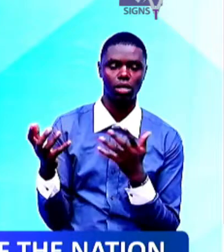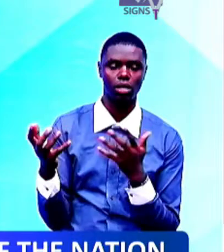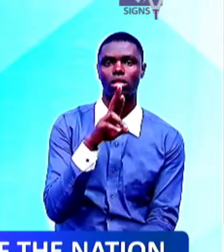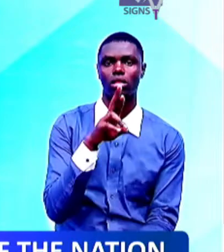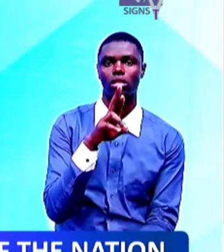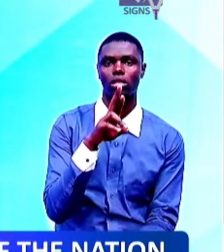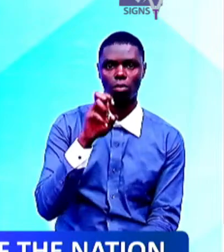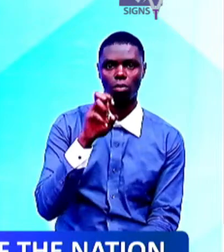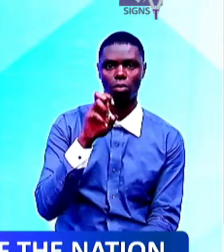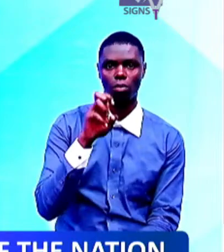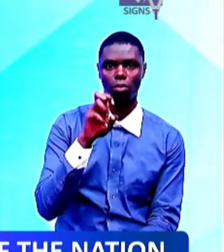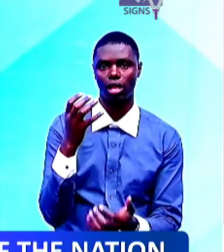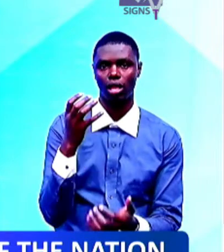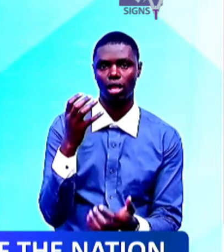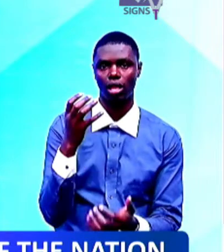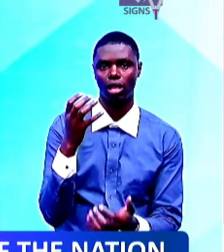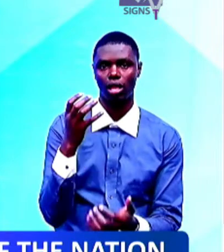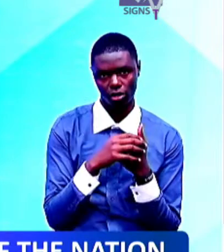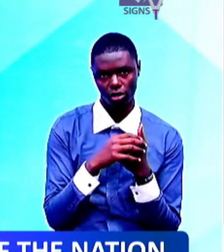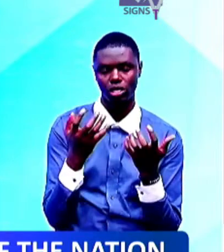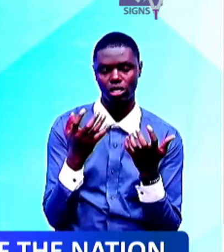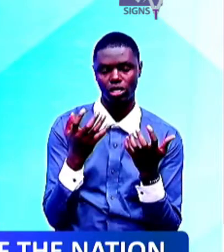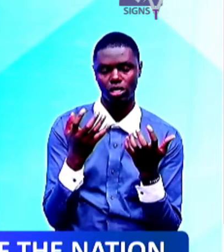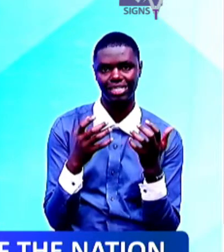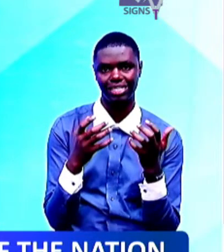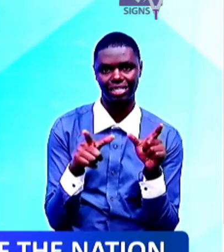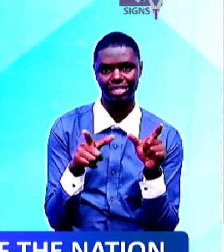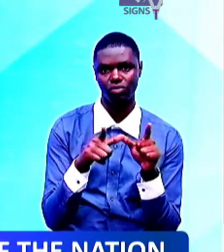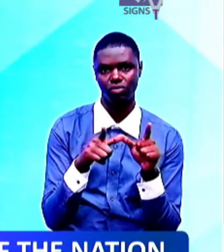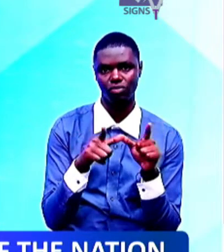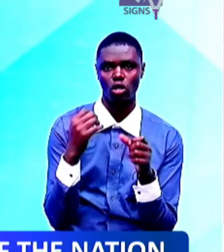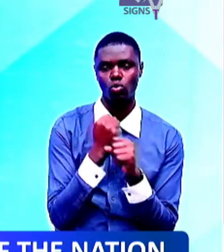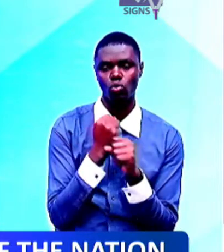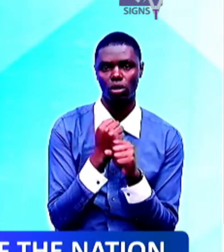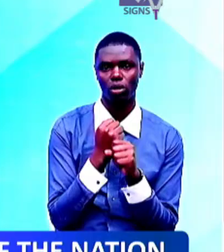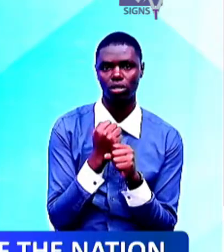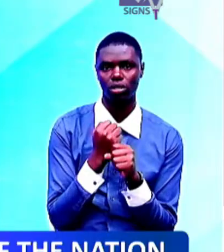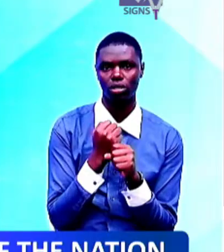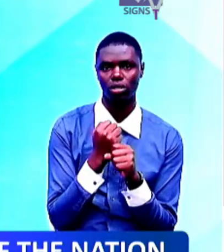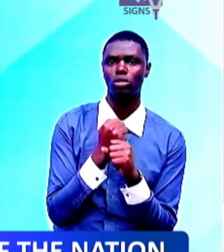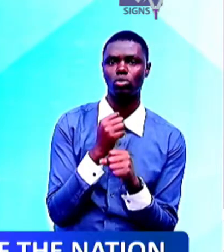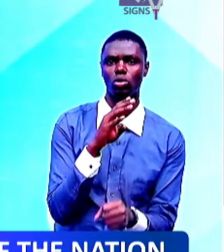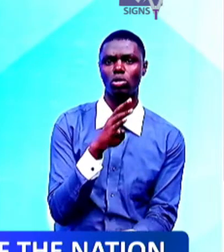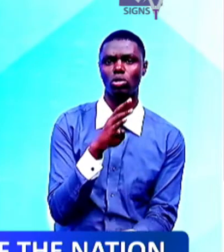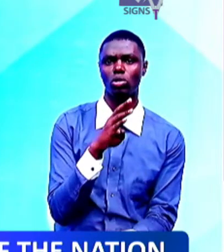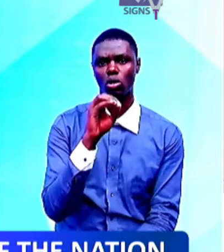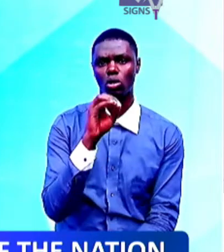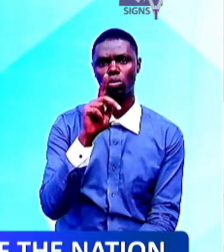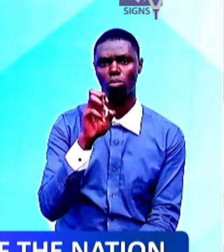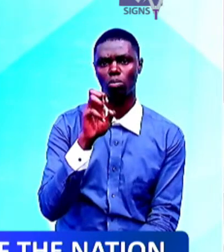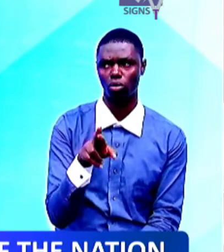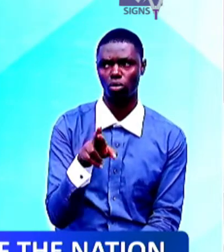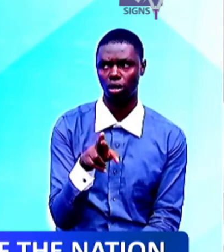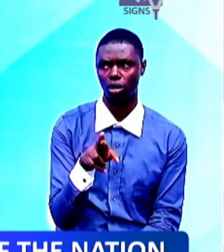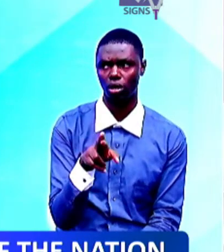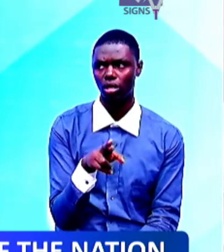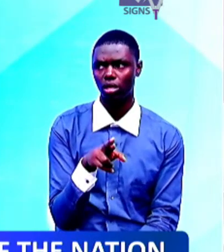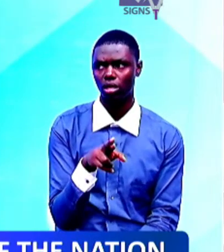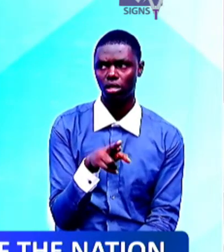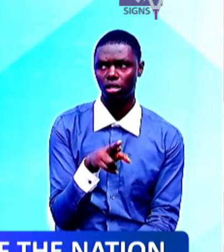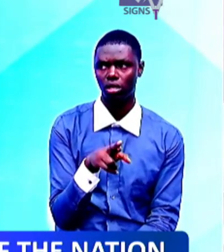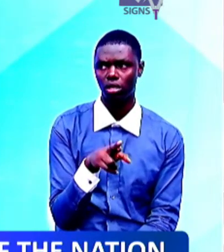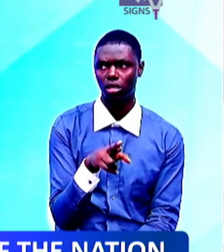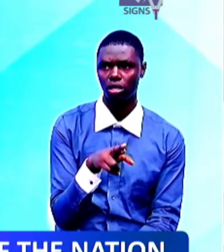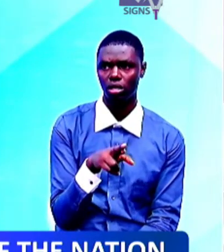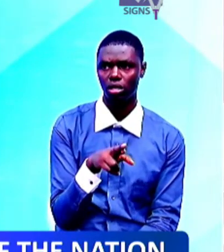just need a certificate of company registration. You take work there. I mean, we just do brokerage. How does this all factor into that